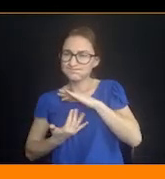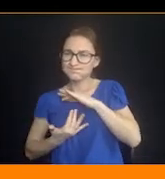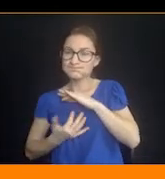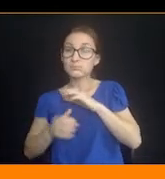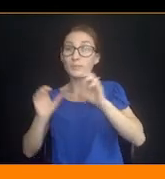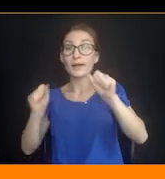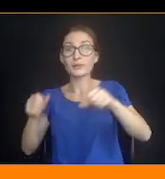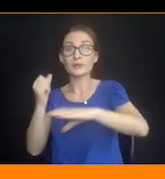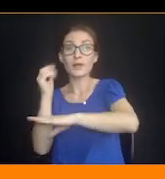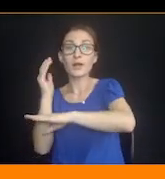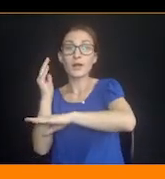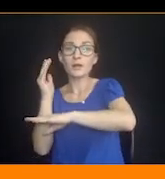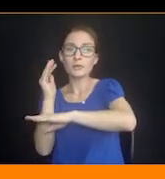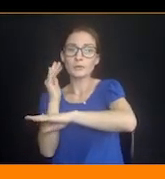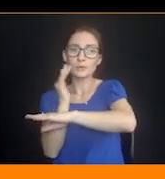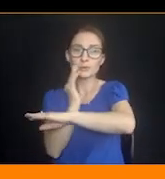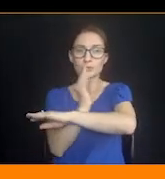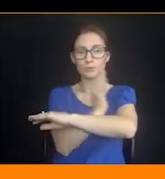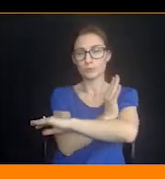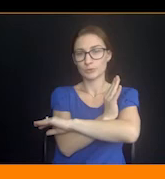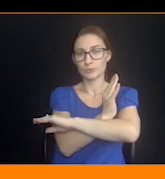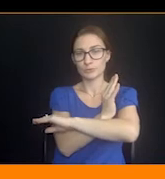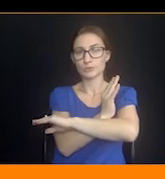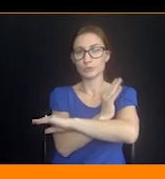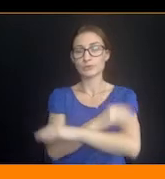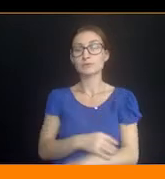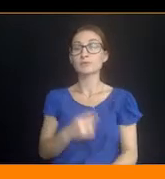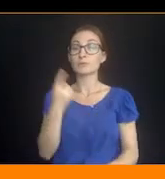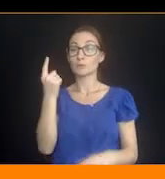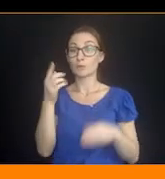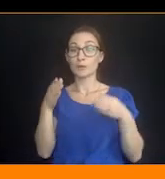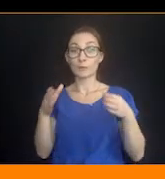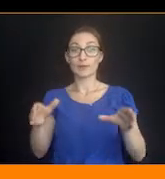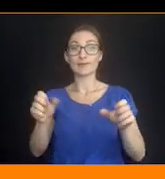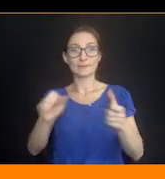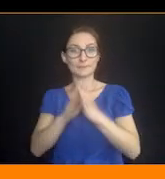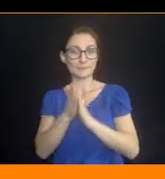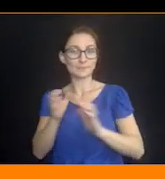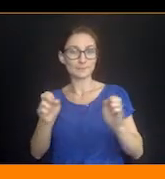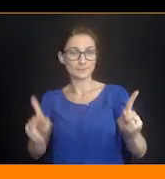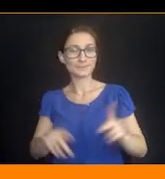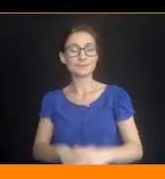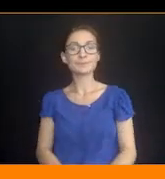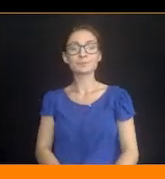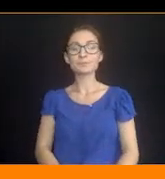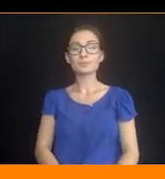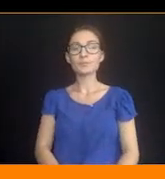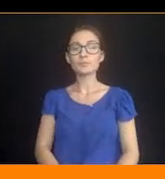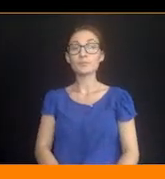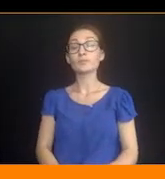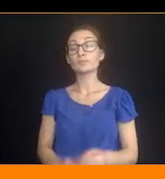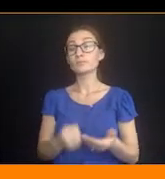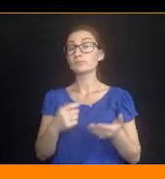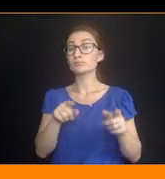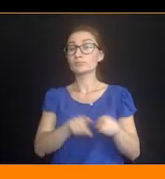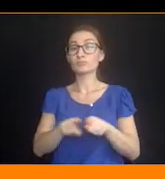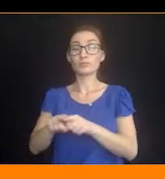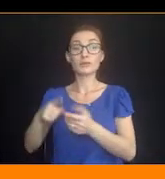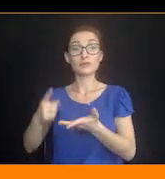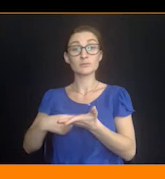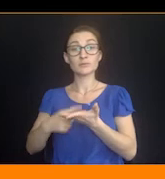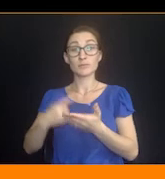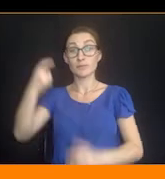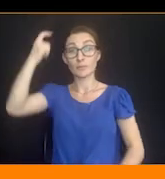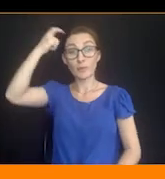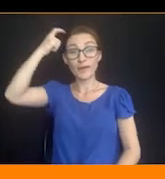so egregiously unhappy that it became clear to me and I could unwind it to great perspective. So that's one way that